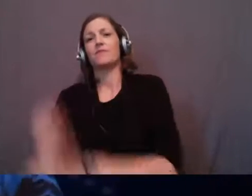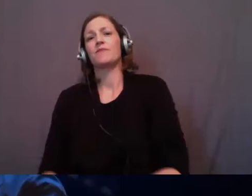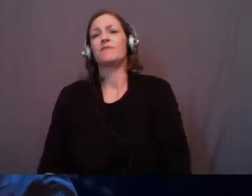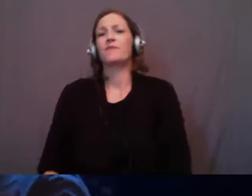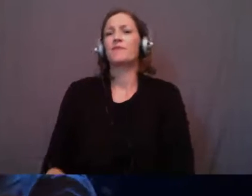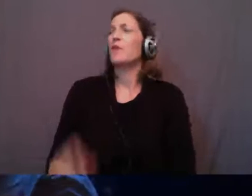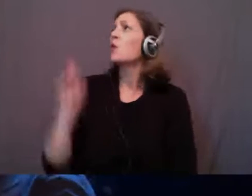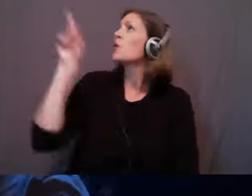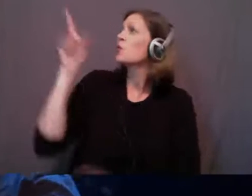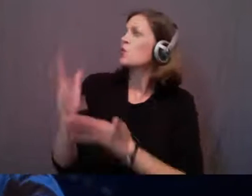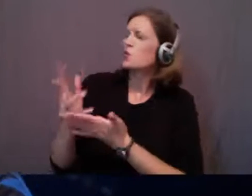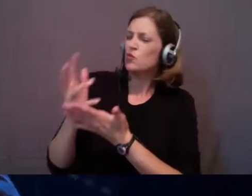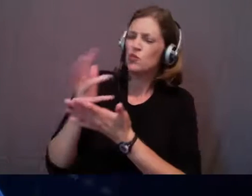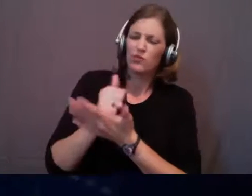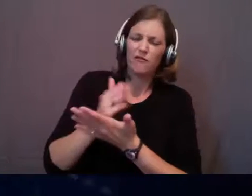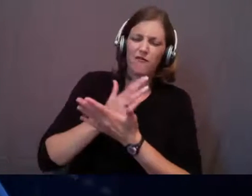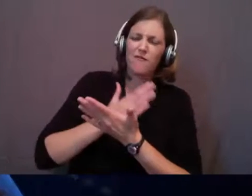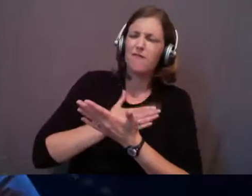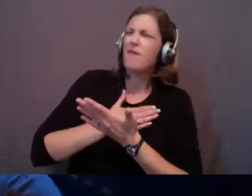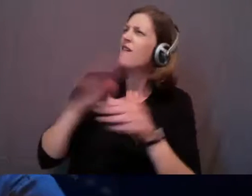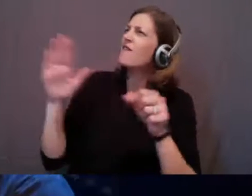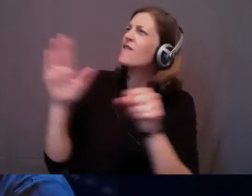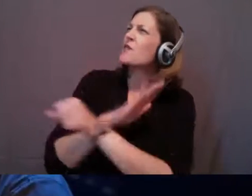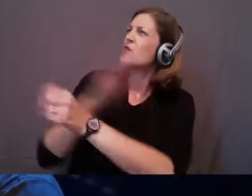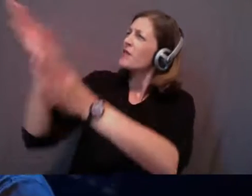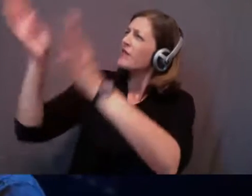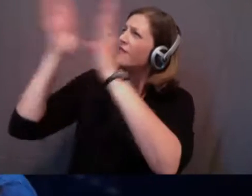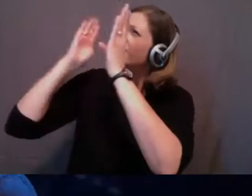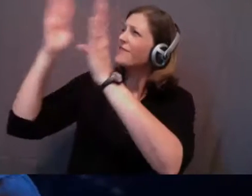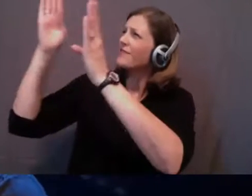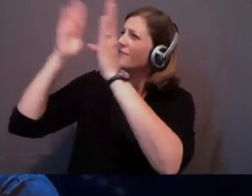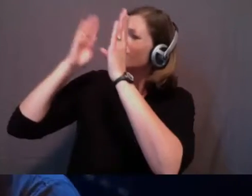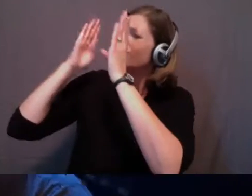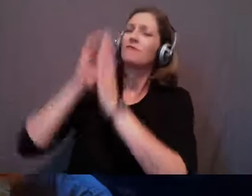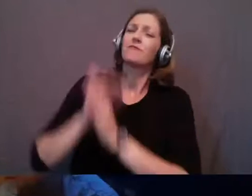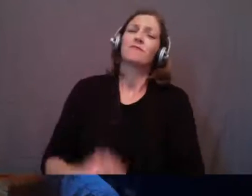You deserve my full attention.